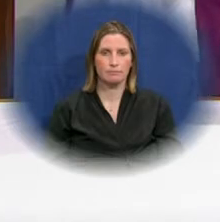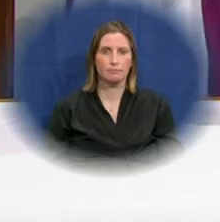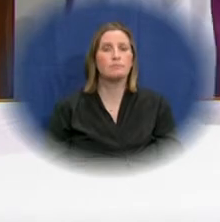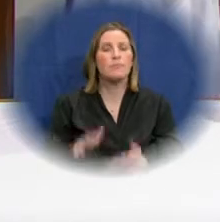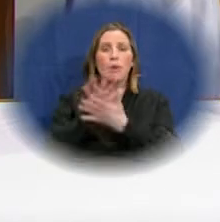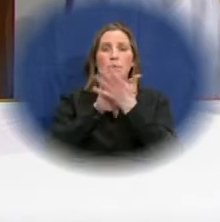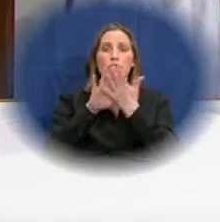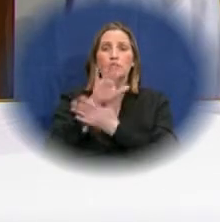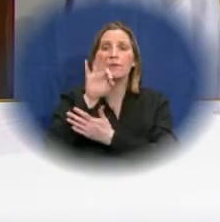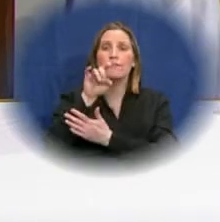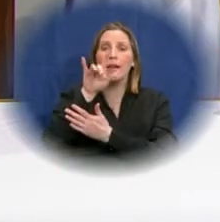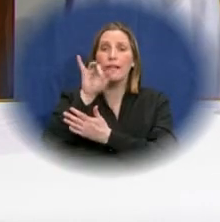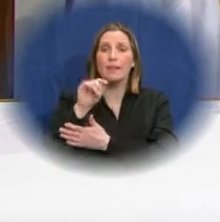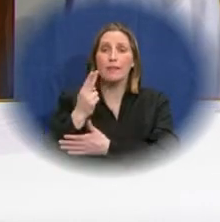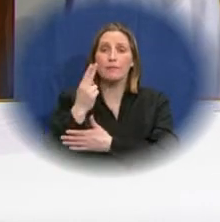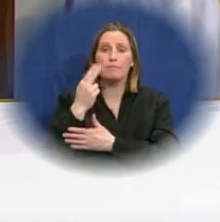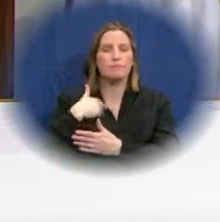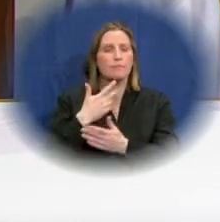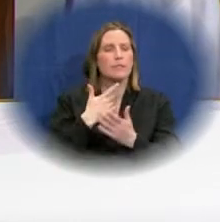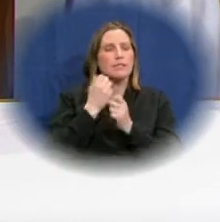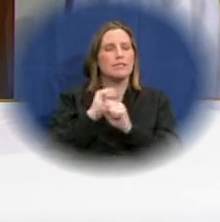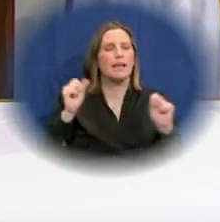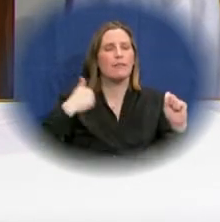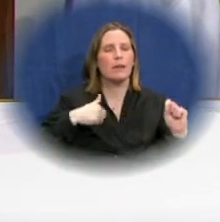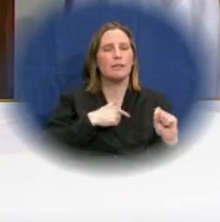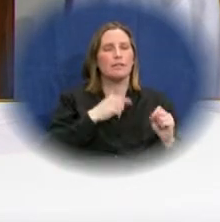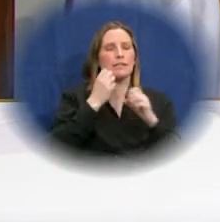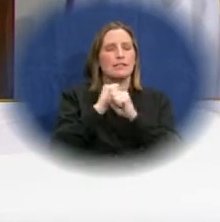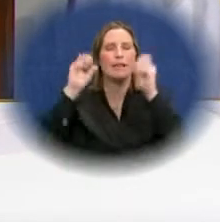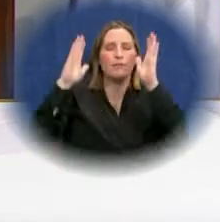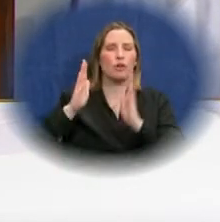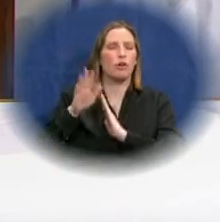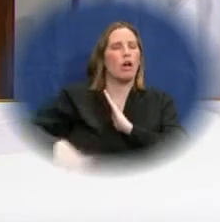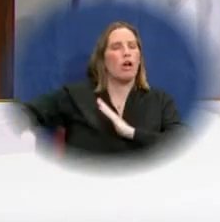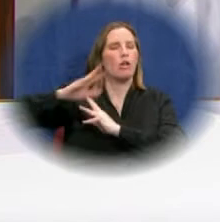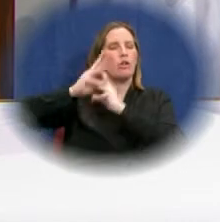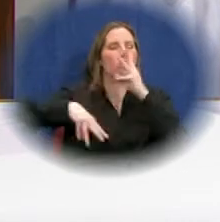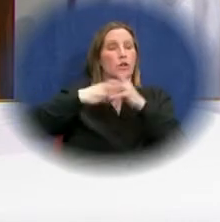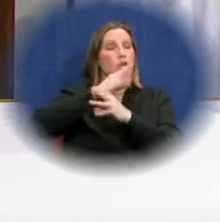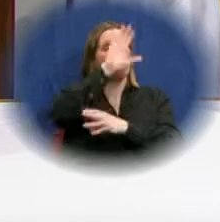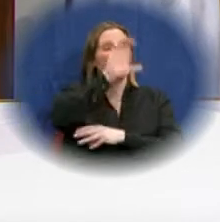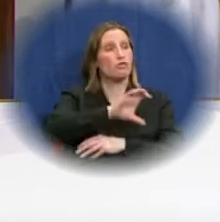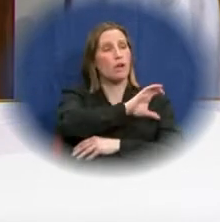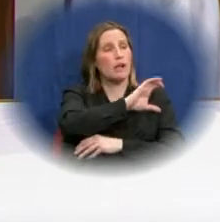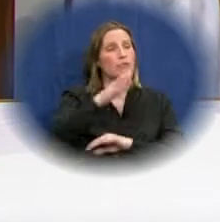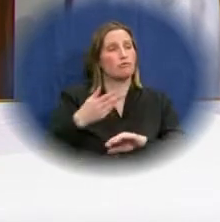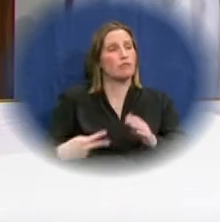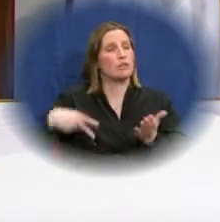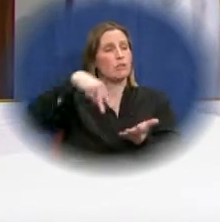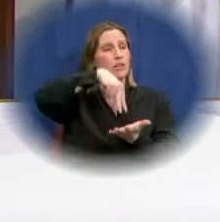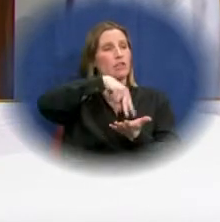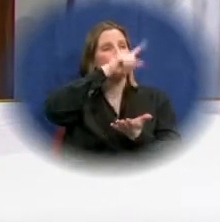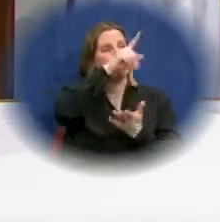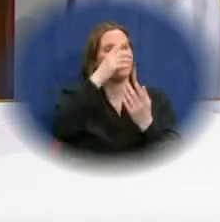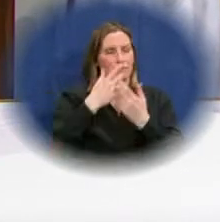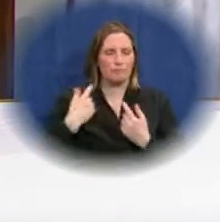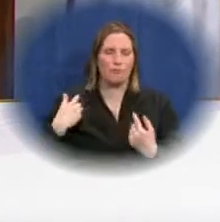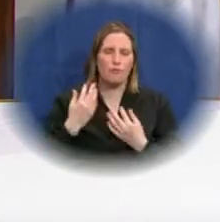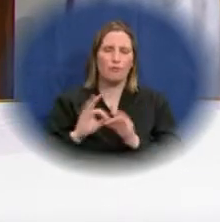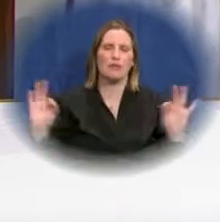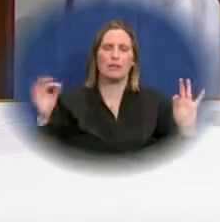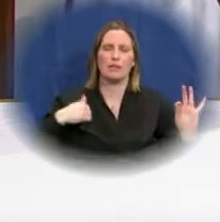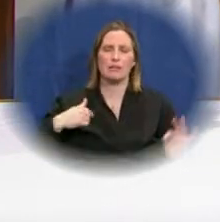The mystery of faith. Save us, Savior of the world. For by your cross and resurrection, you have set us